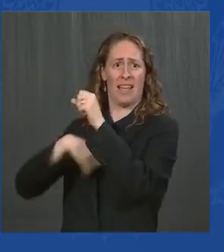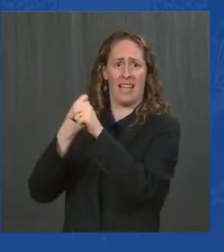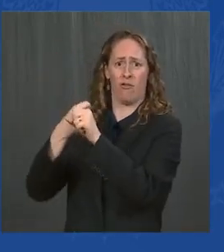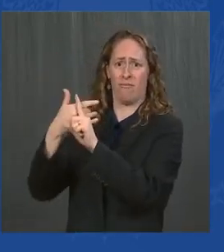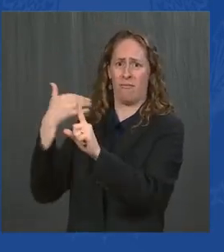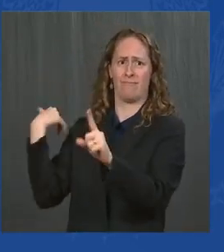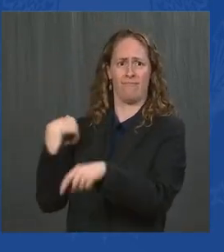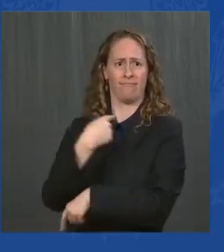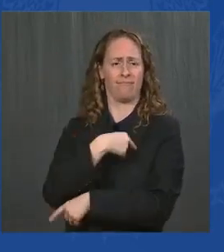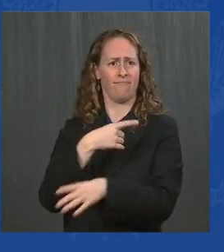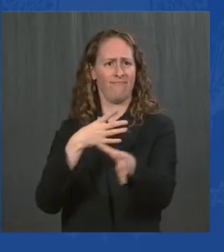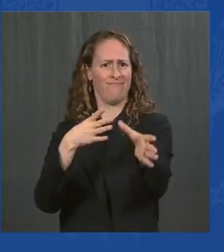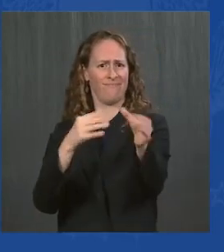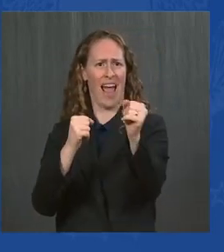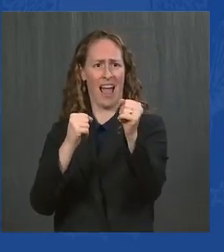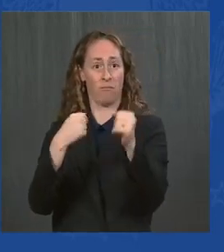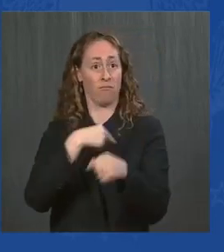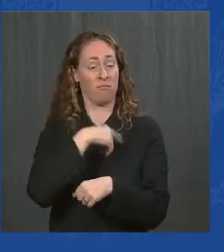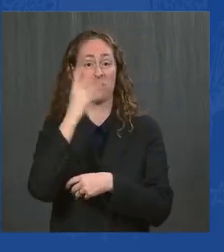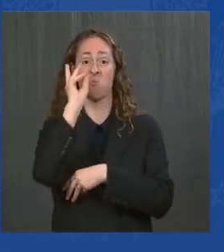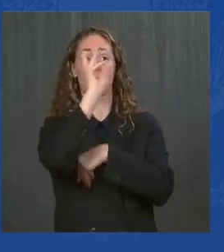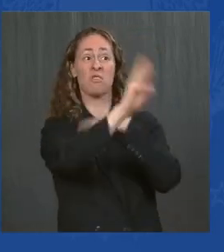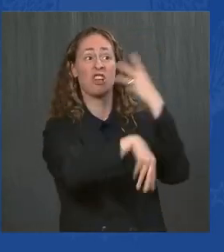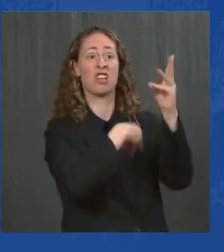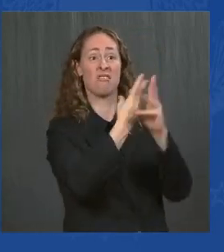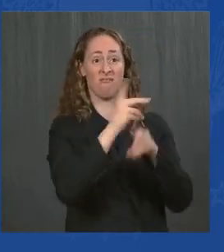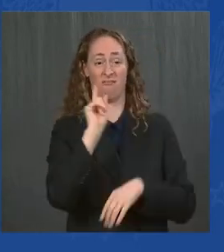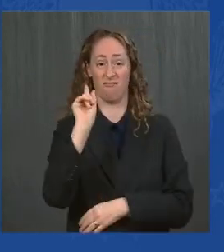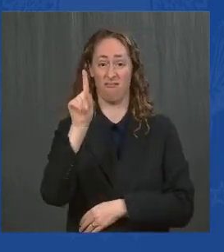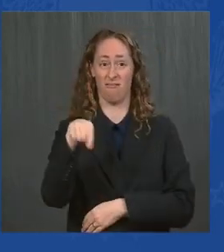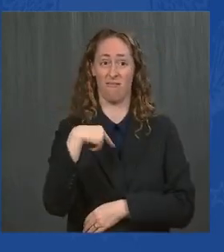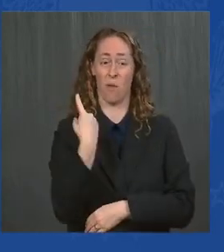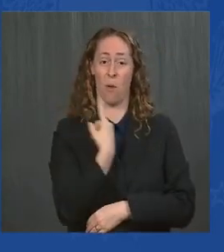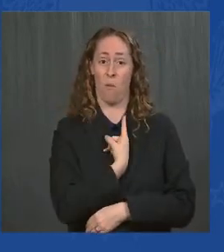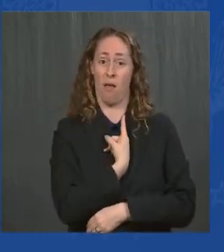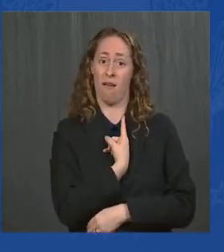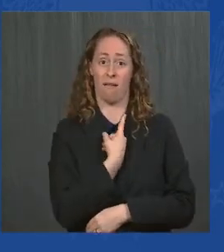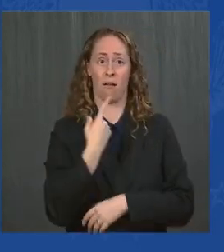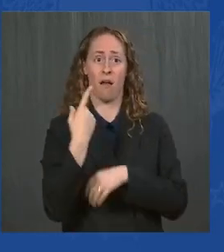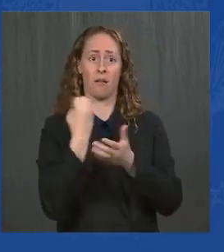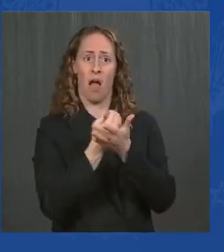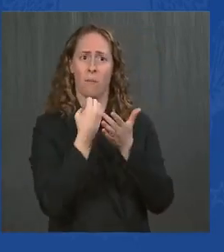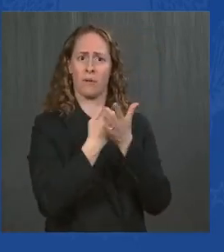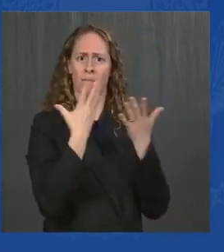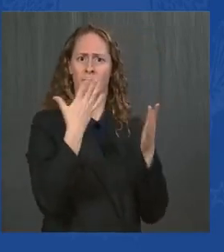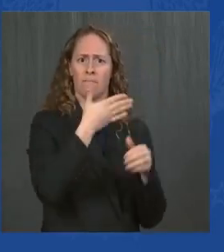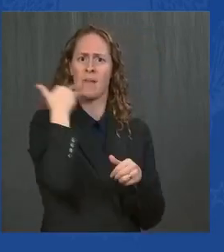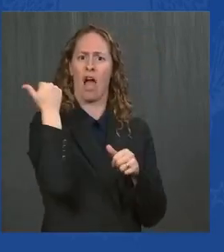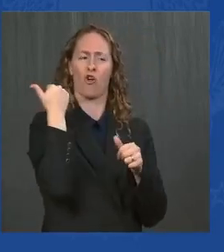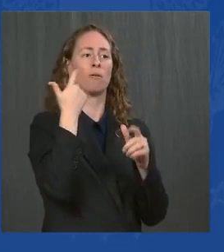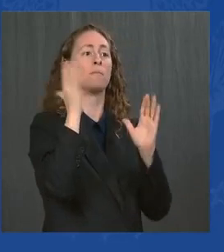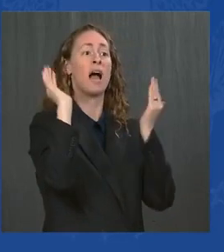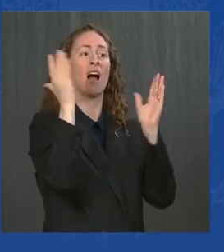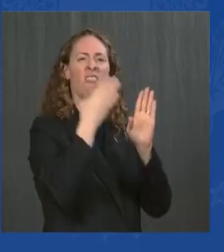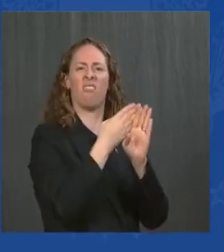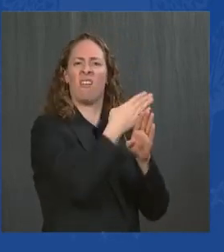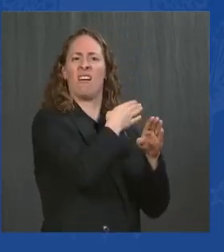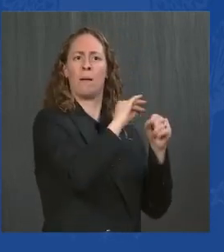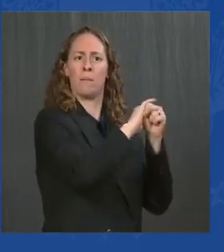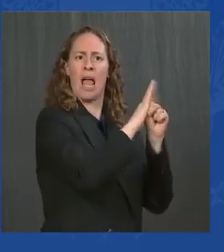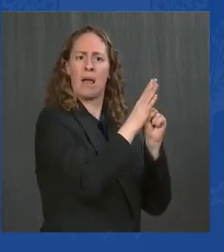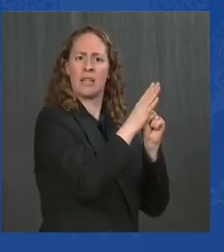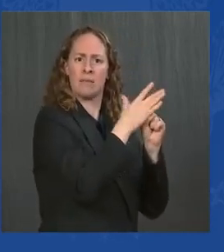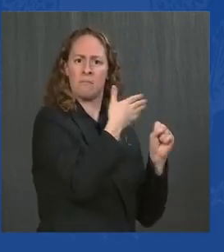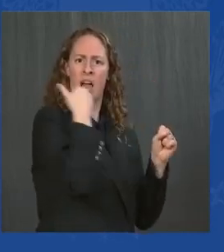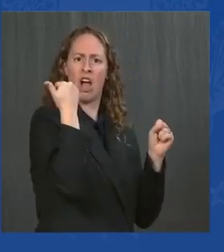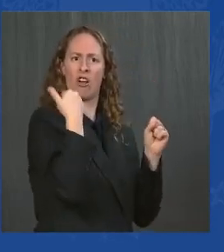country in the world whose economy is now bigger than it was before the pandemic. Because of the groundwork we laid with the American Rescue